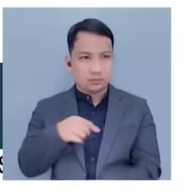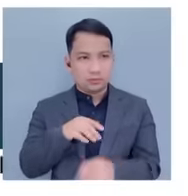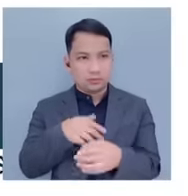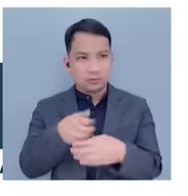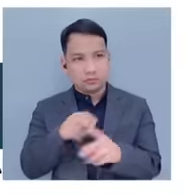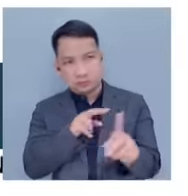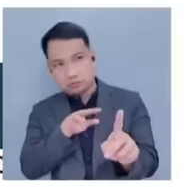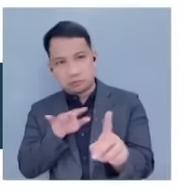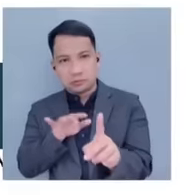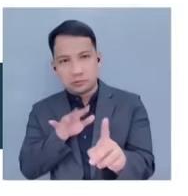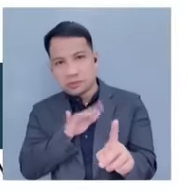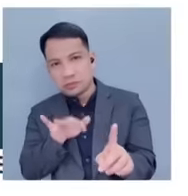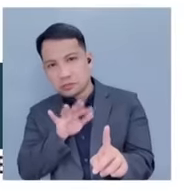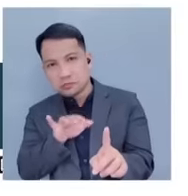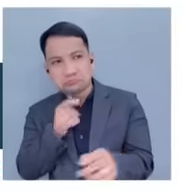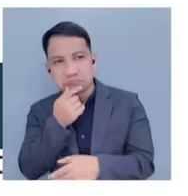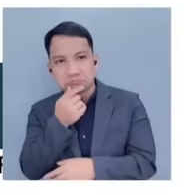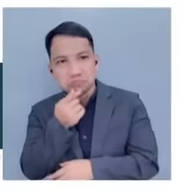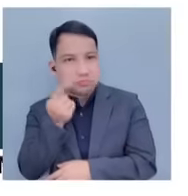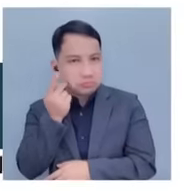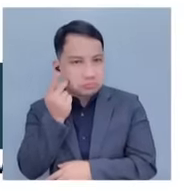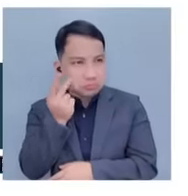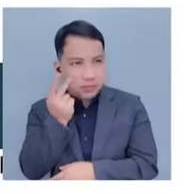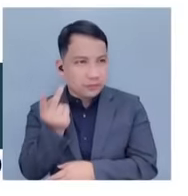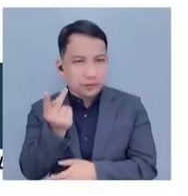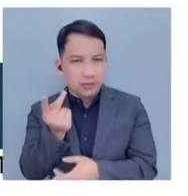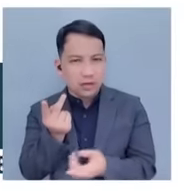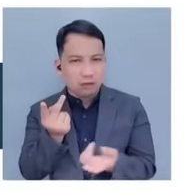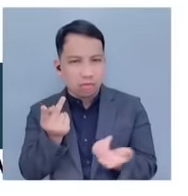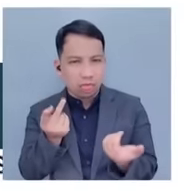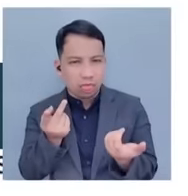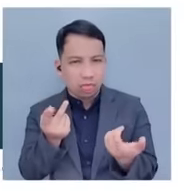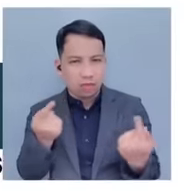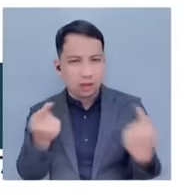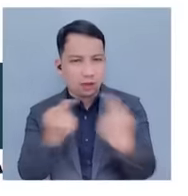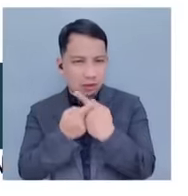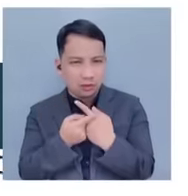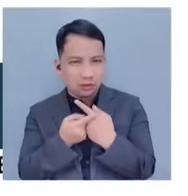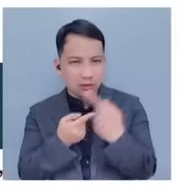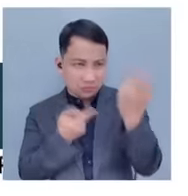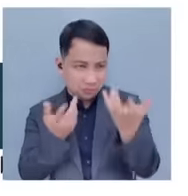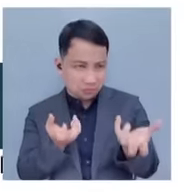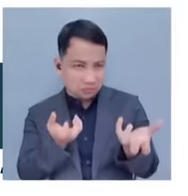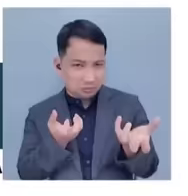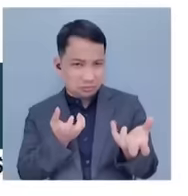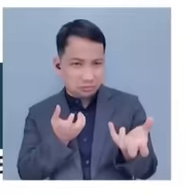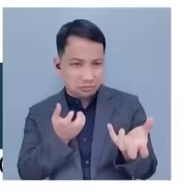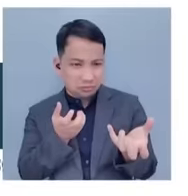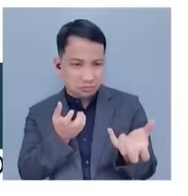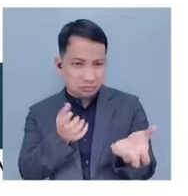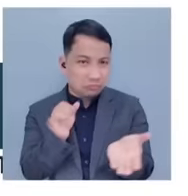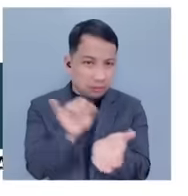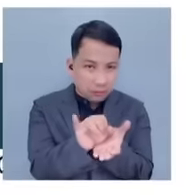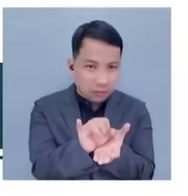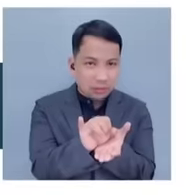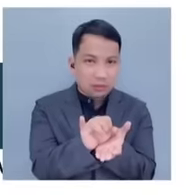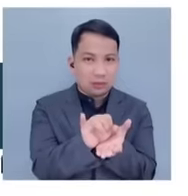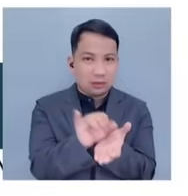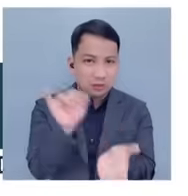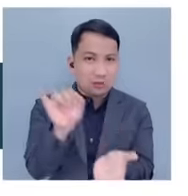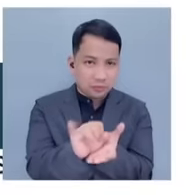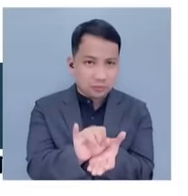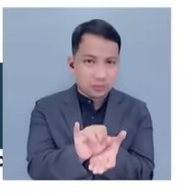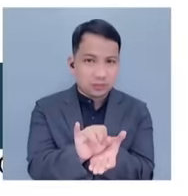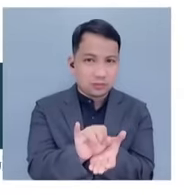have become in this initial stage, would you still want to invest and put your money here? Yes.